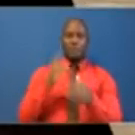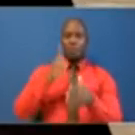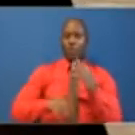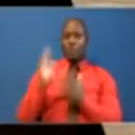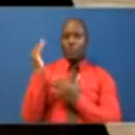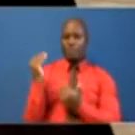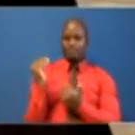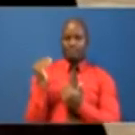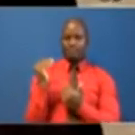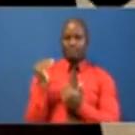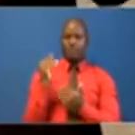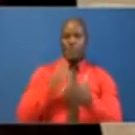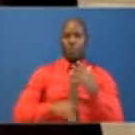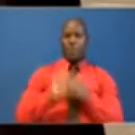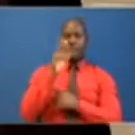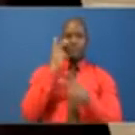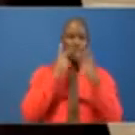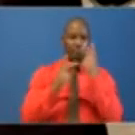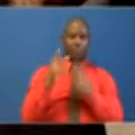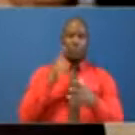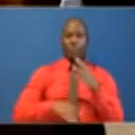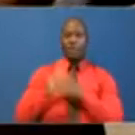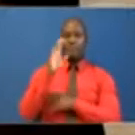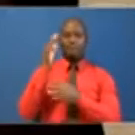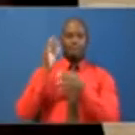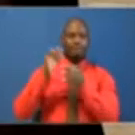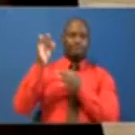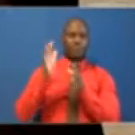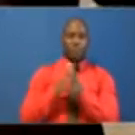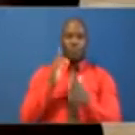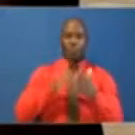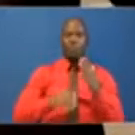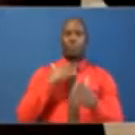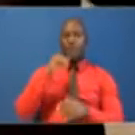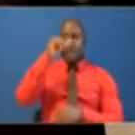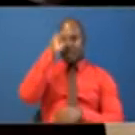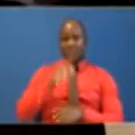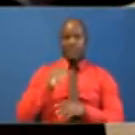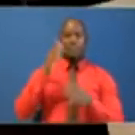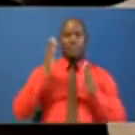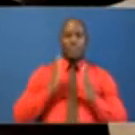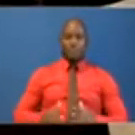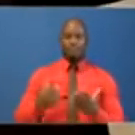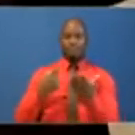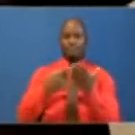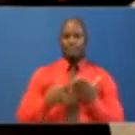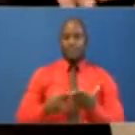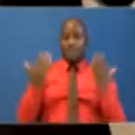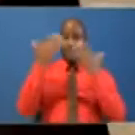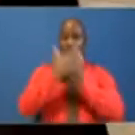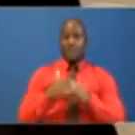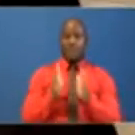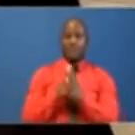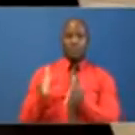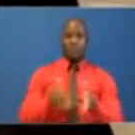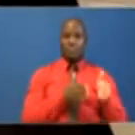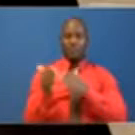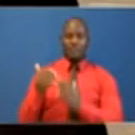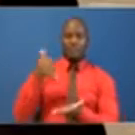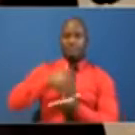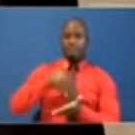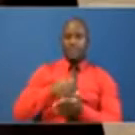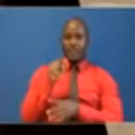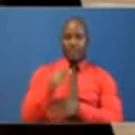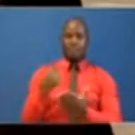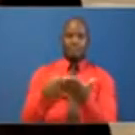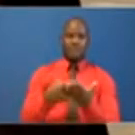expectations what are your views what are your aspirations what do you want the governor candidates to discuss tonight you have an opportunity to participate in